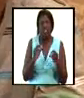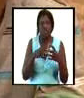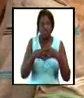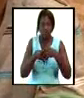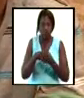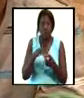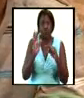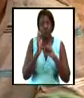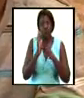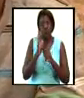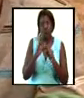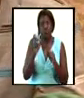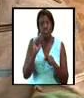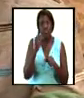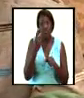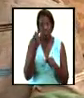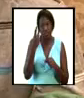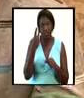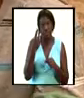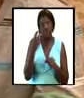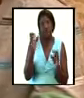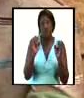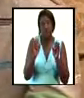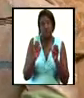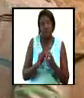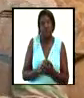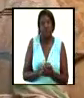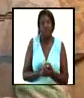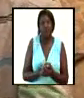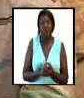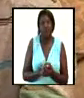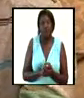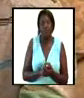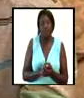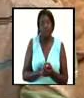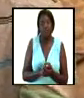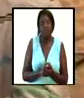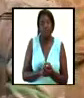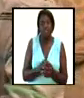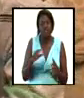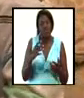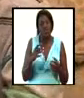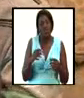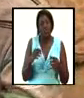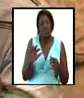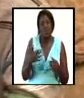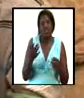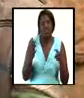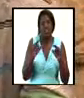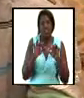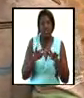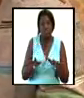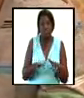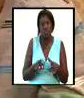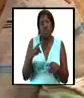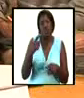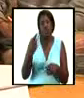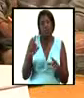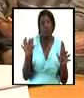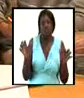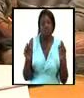marks. You must be right. I wish I could have typed it up though. But the rules of the competition do not allow